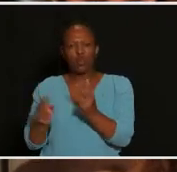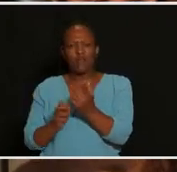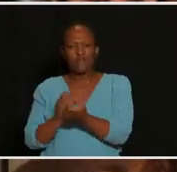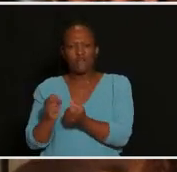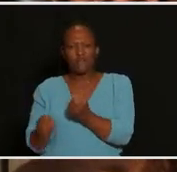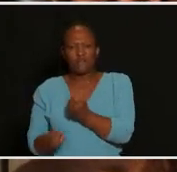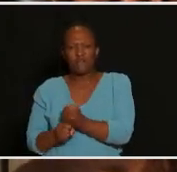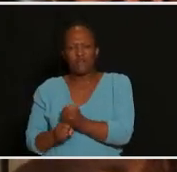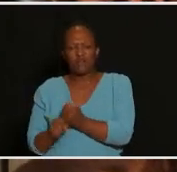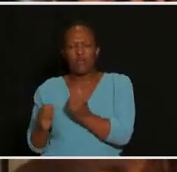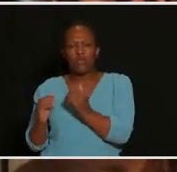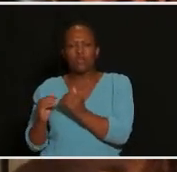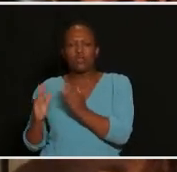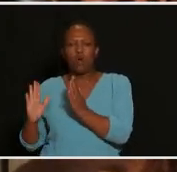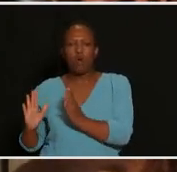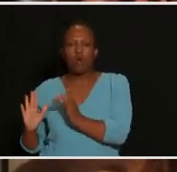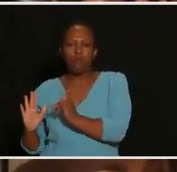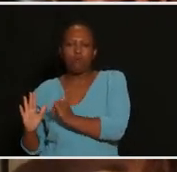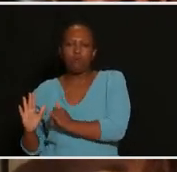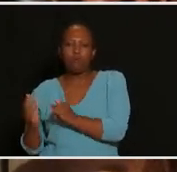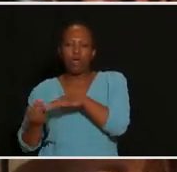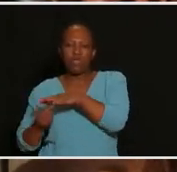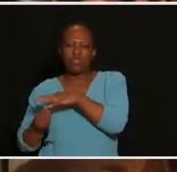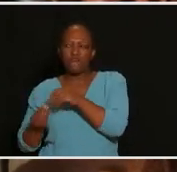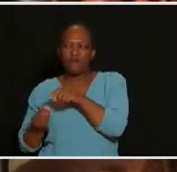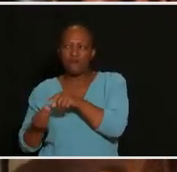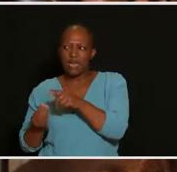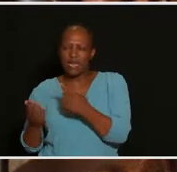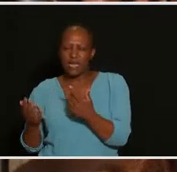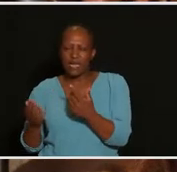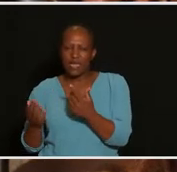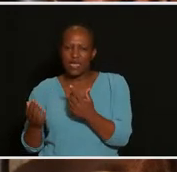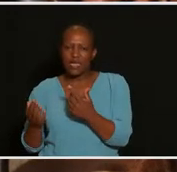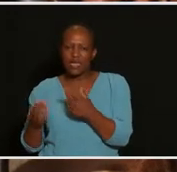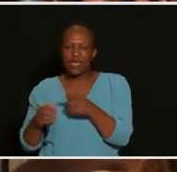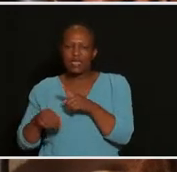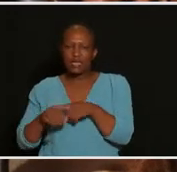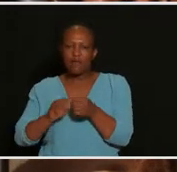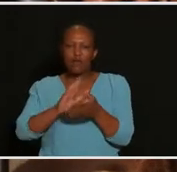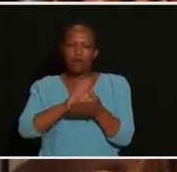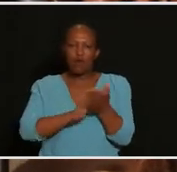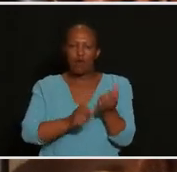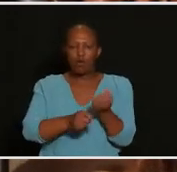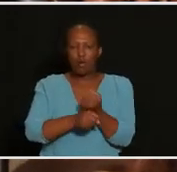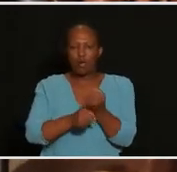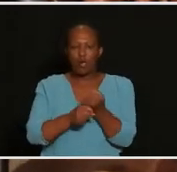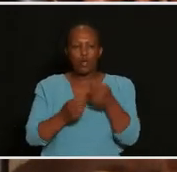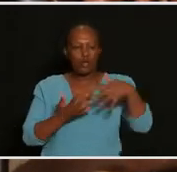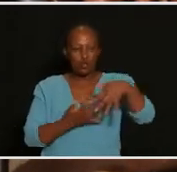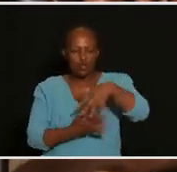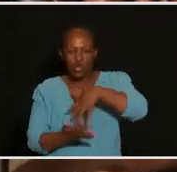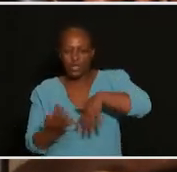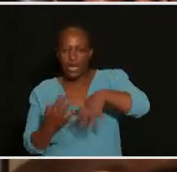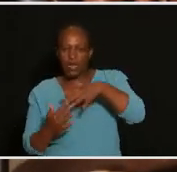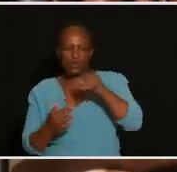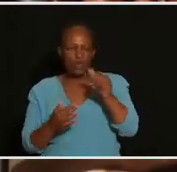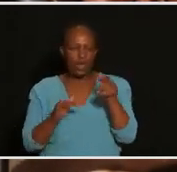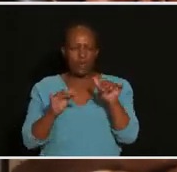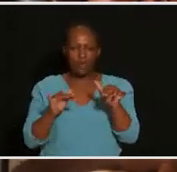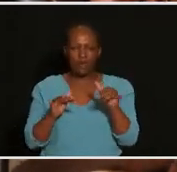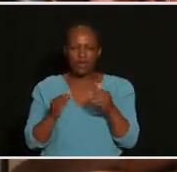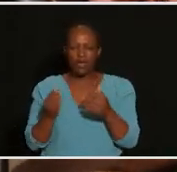on his home with his family and then when it's time to go to work to so that they can socialize with other people